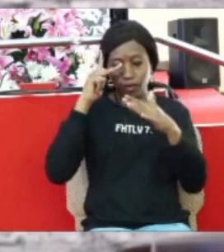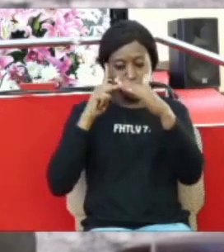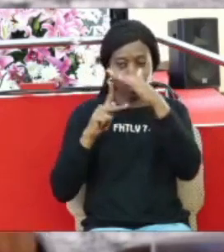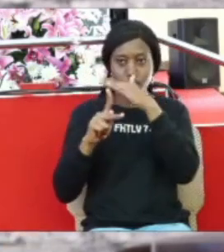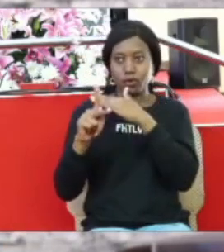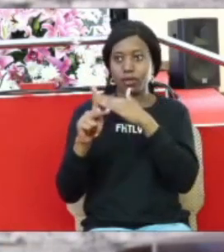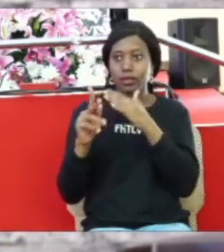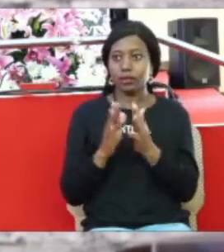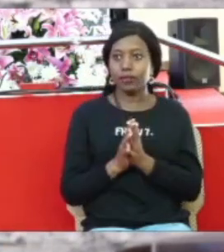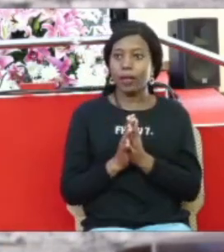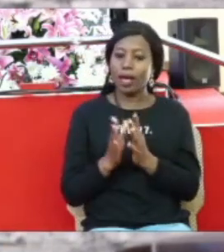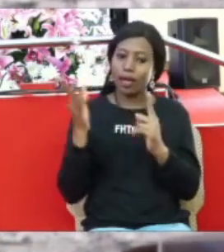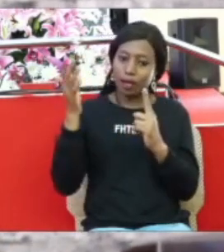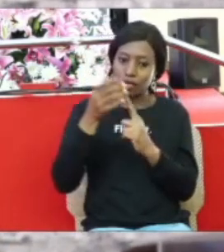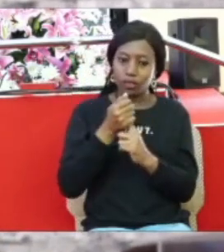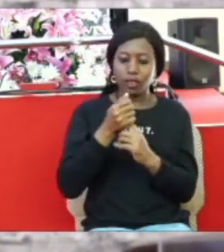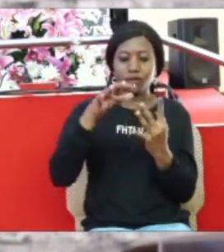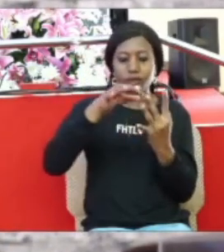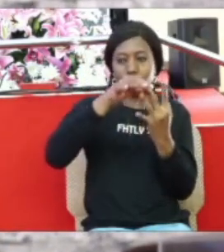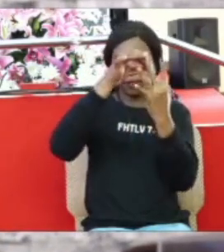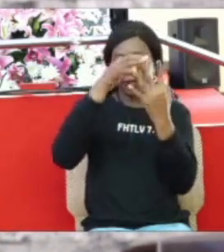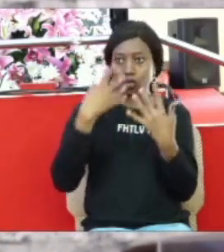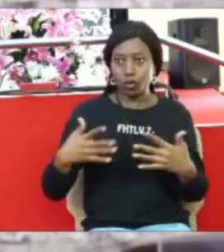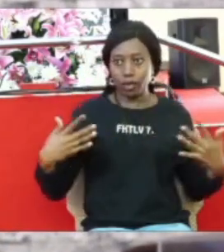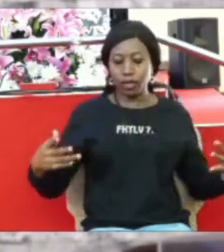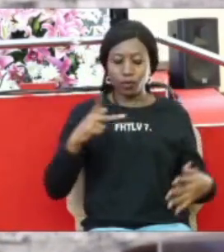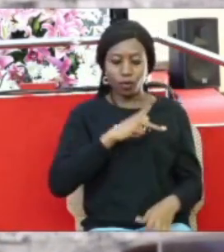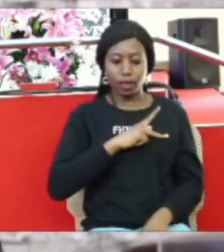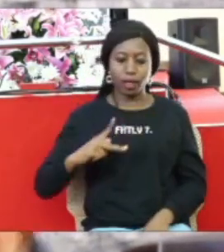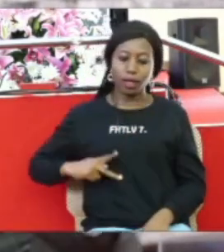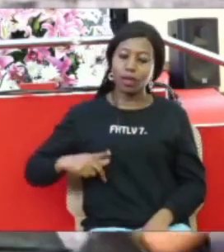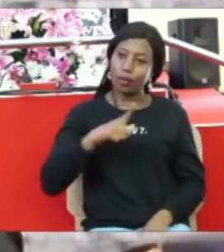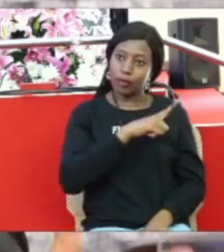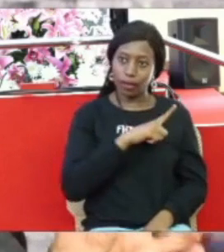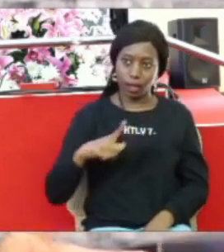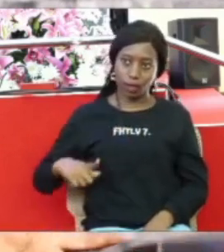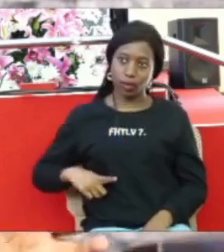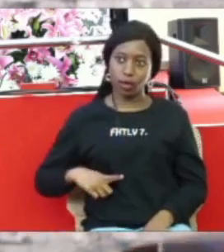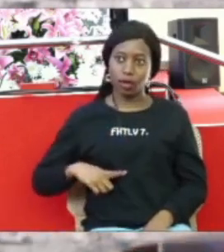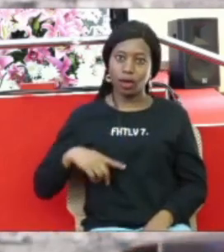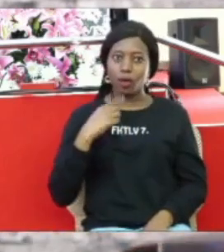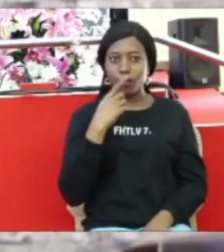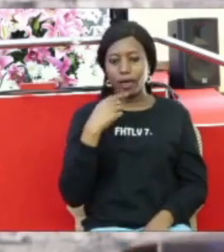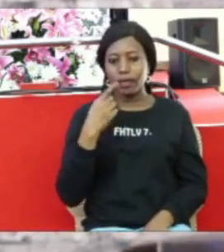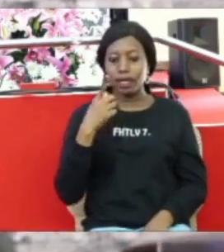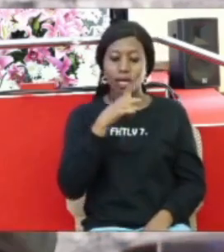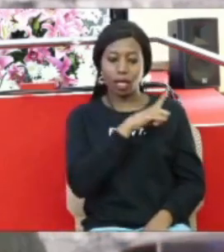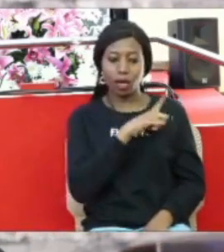achieve extraordinary things for God's kingdom. That could be a prayer of faith, where we are all saying, God, grant us